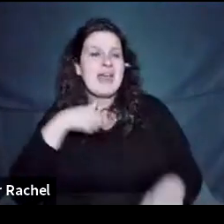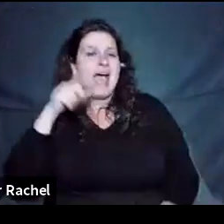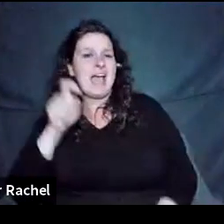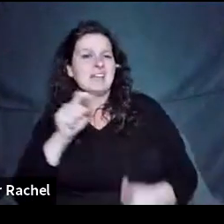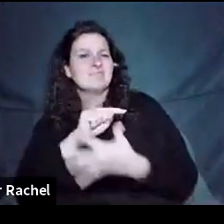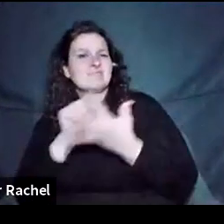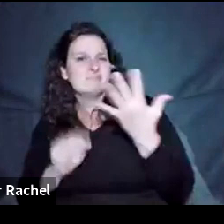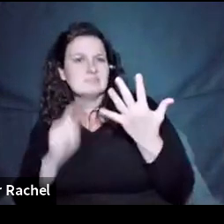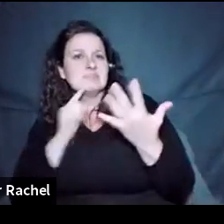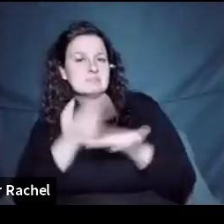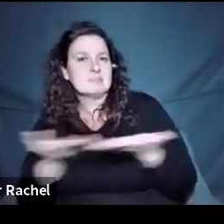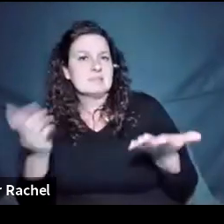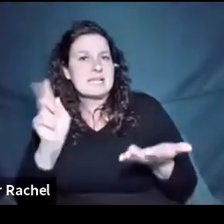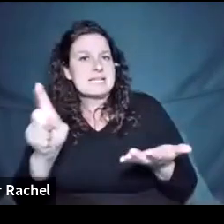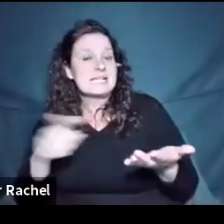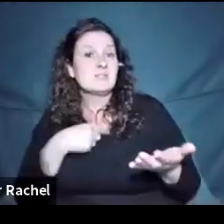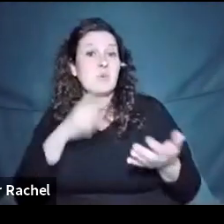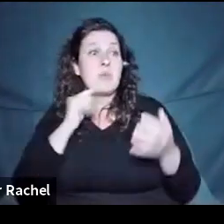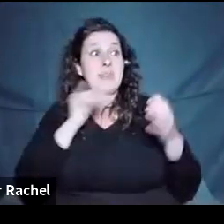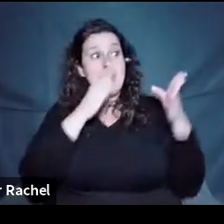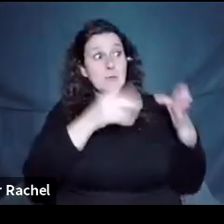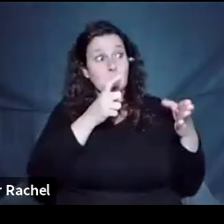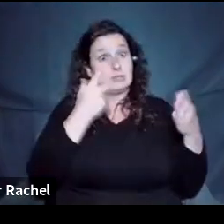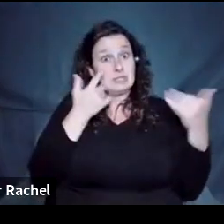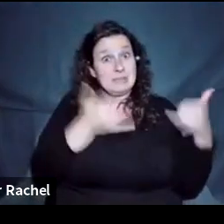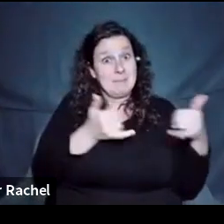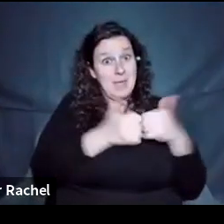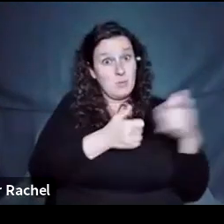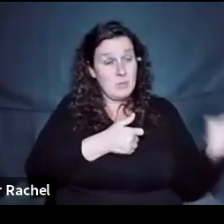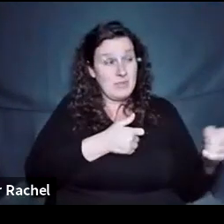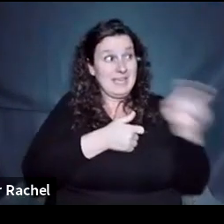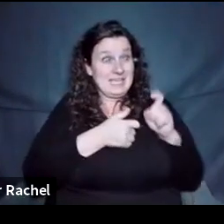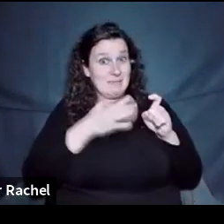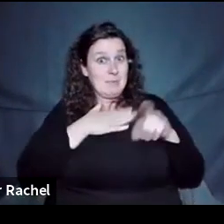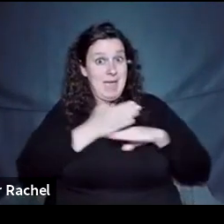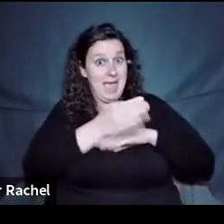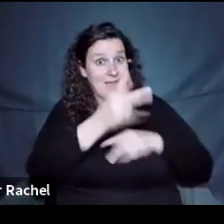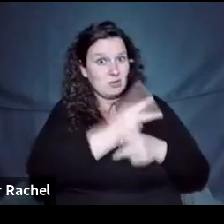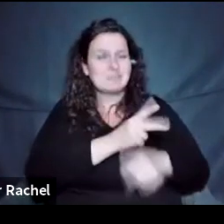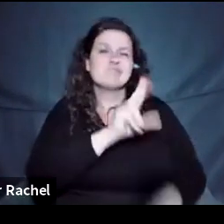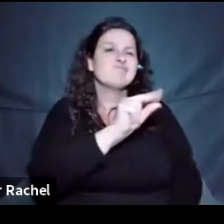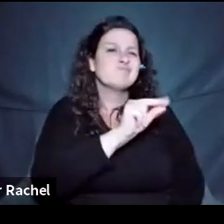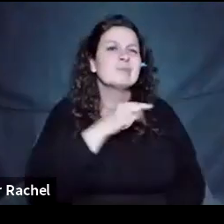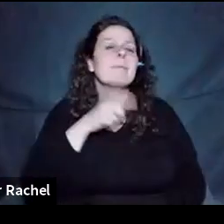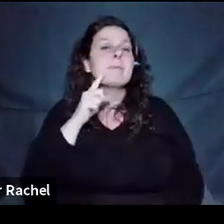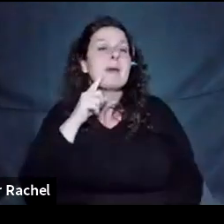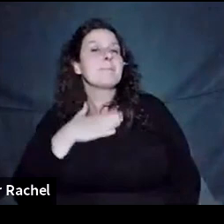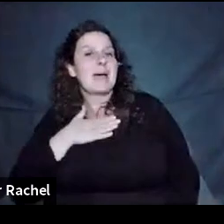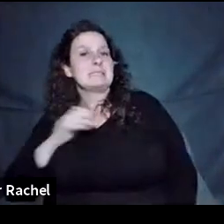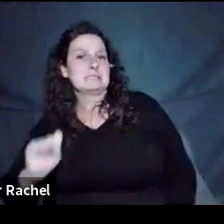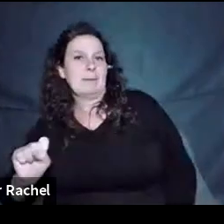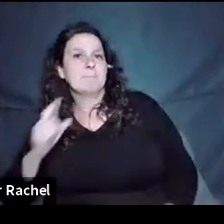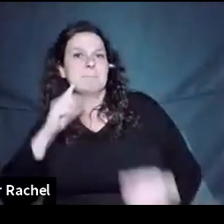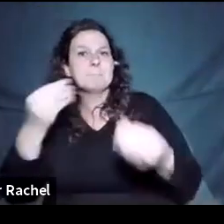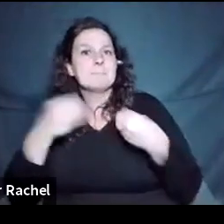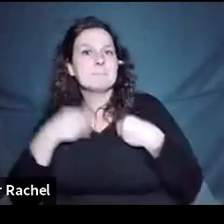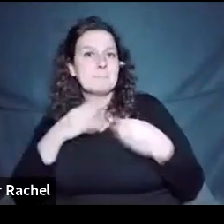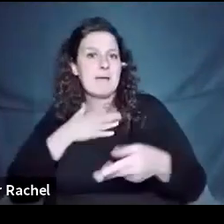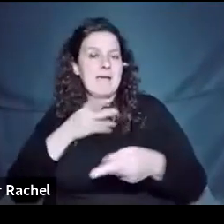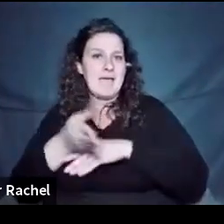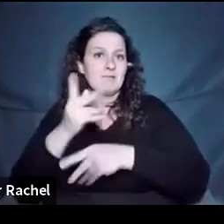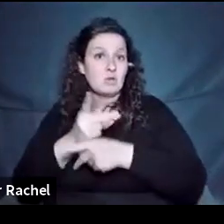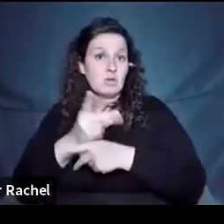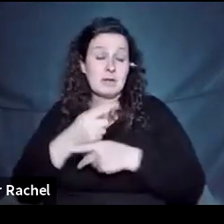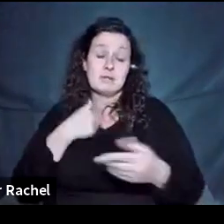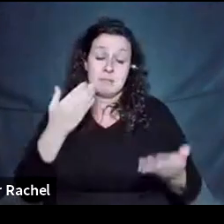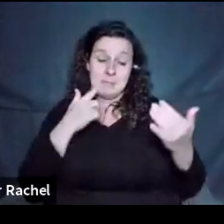not be a situation where the person that I immediately played with is giving me my aftercare, but it might be a situation where I'm going to be fine today,